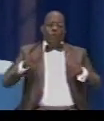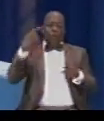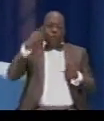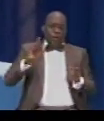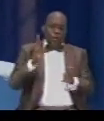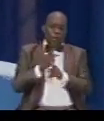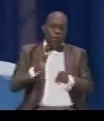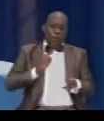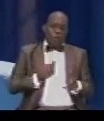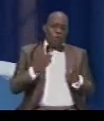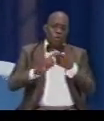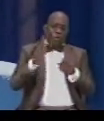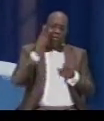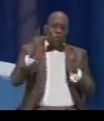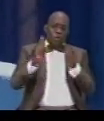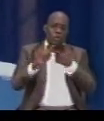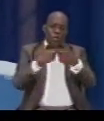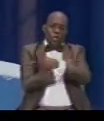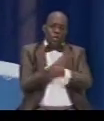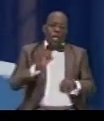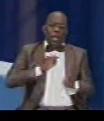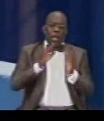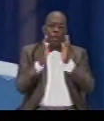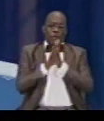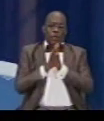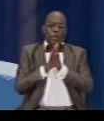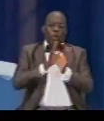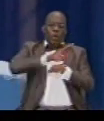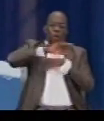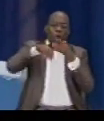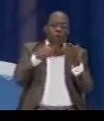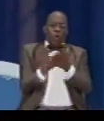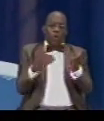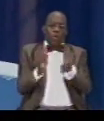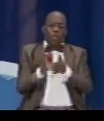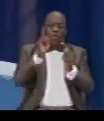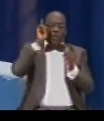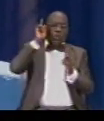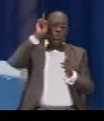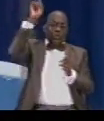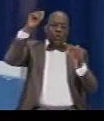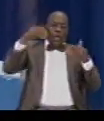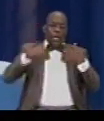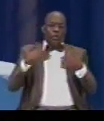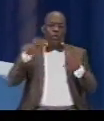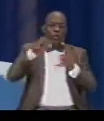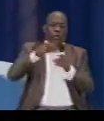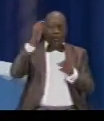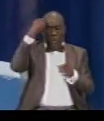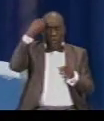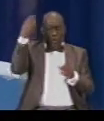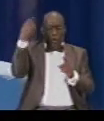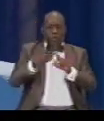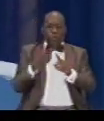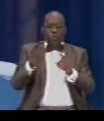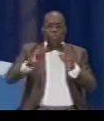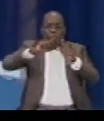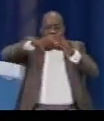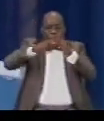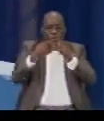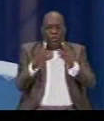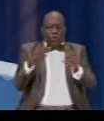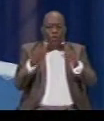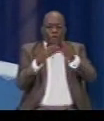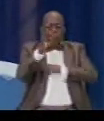today. I pray all you have in mind from the foundation of the world that you want to do,